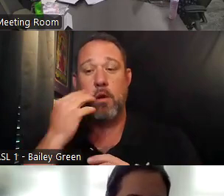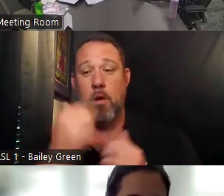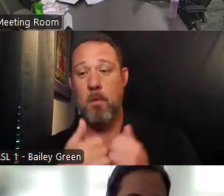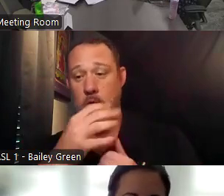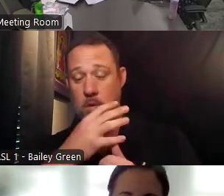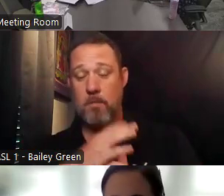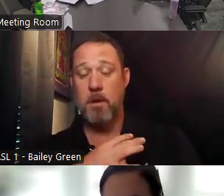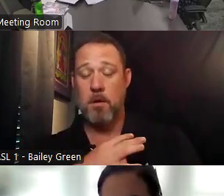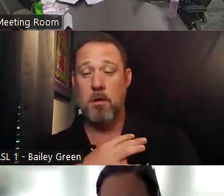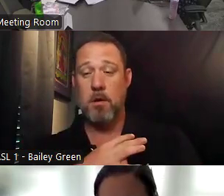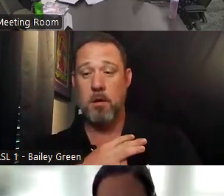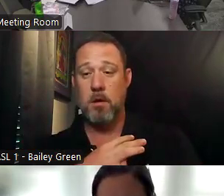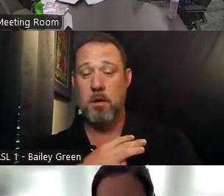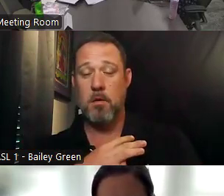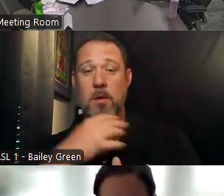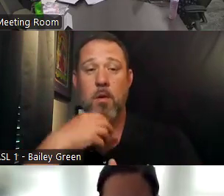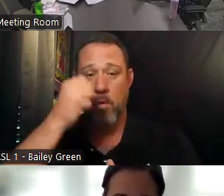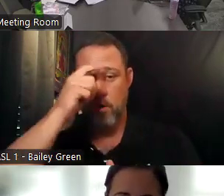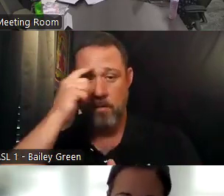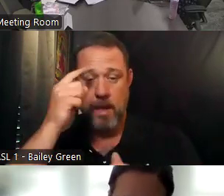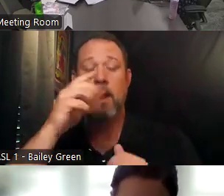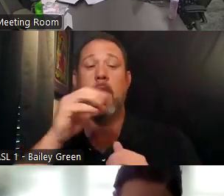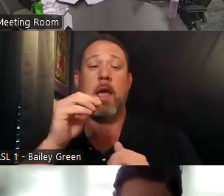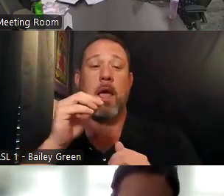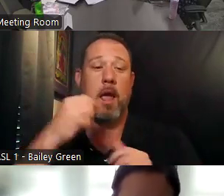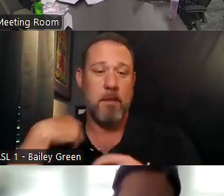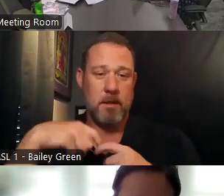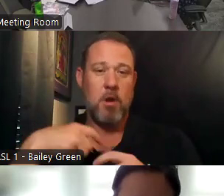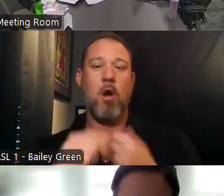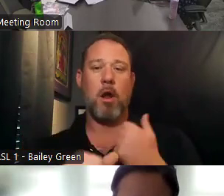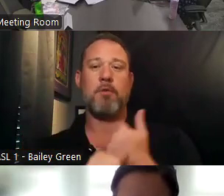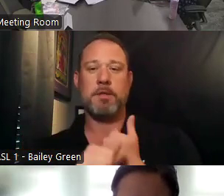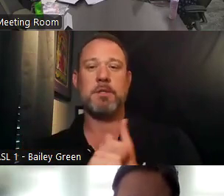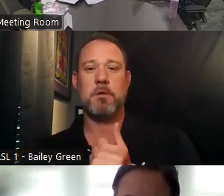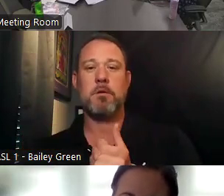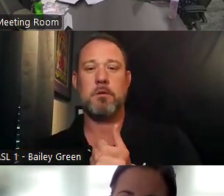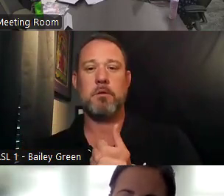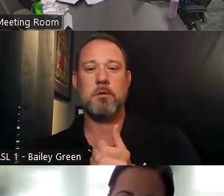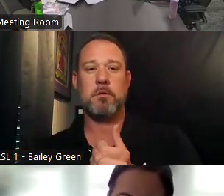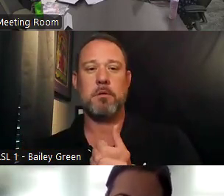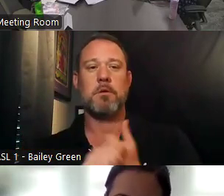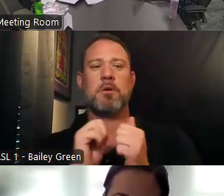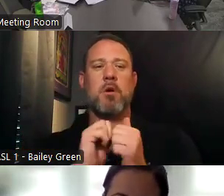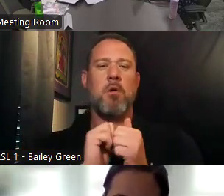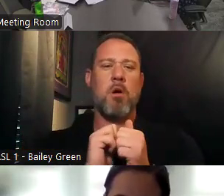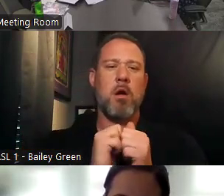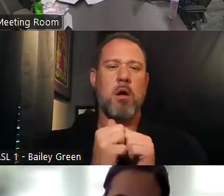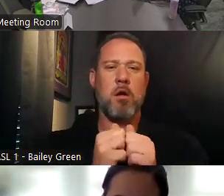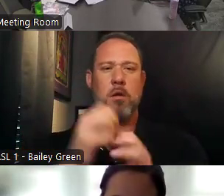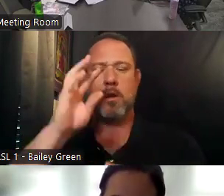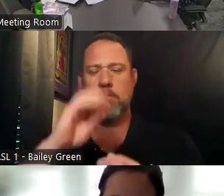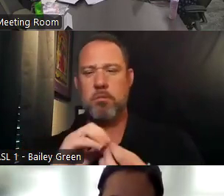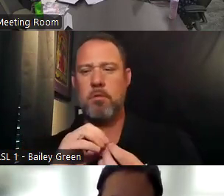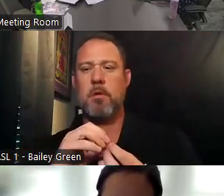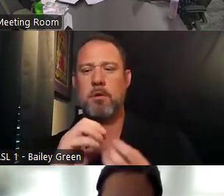women, and we know that older Black Americans and Latinos are particular risk. So how do we put this all together, these prevalence